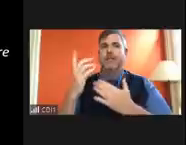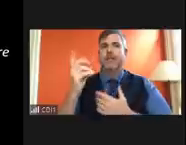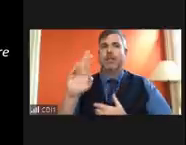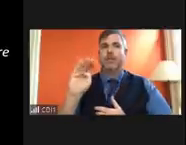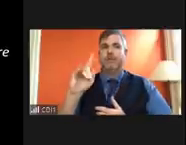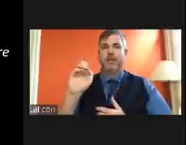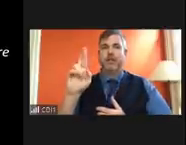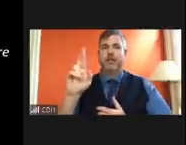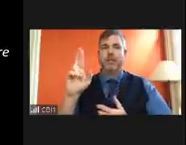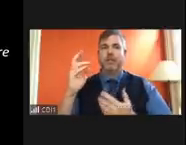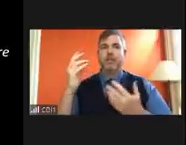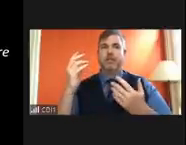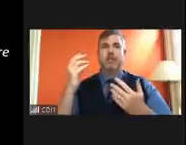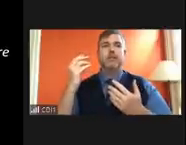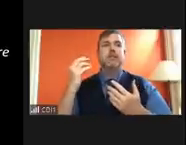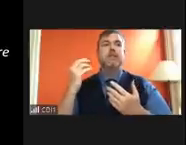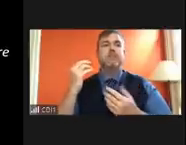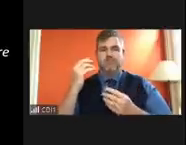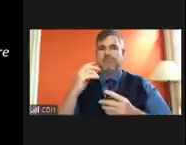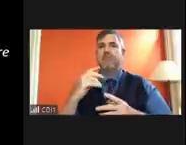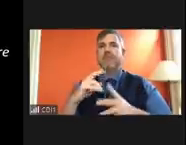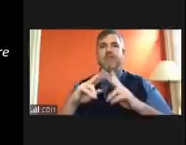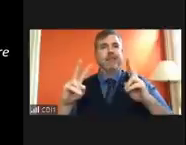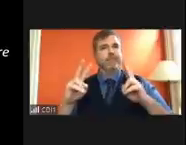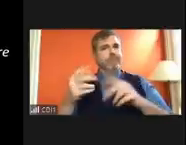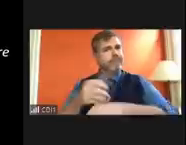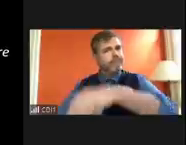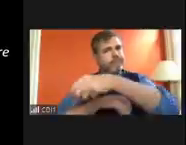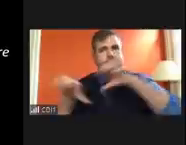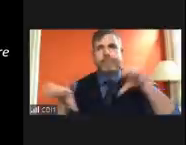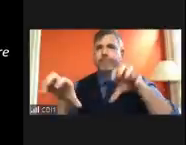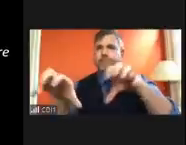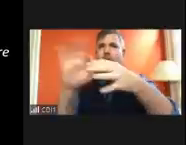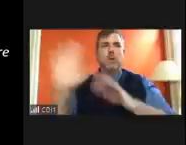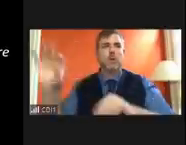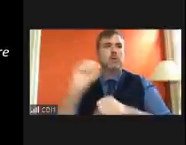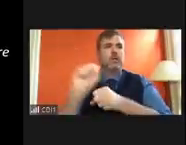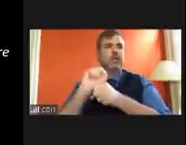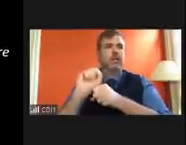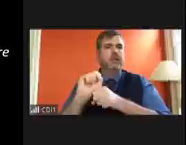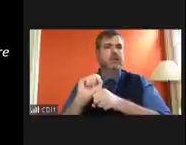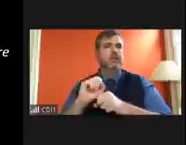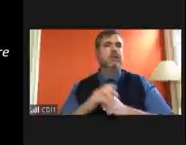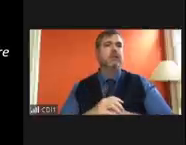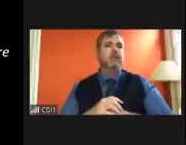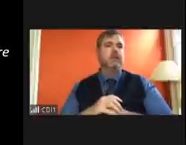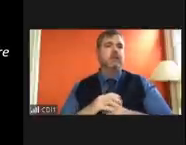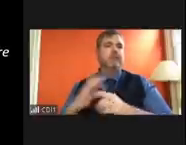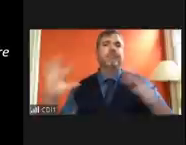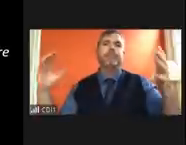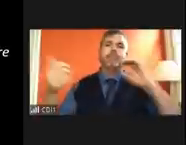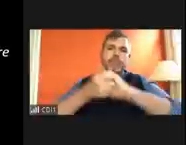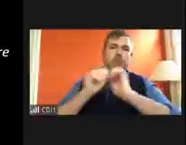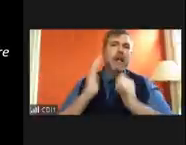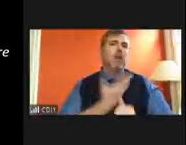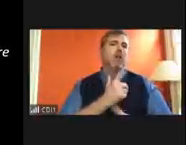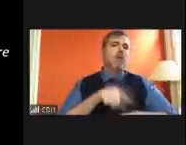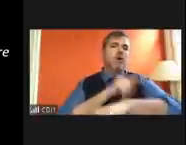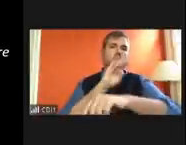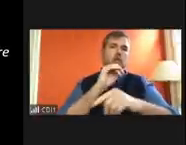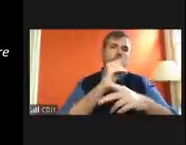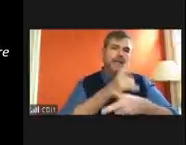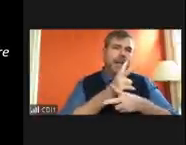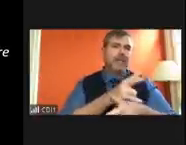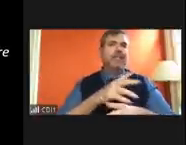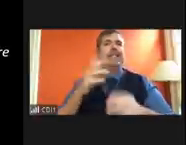going into coming alongside our long-term care and skilled nursing facilities. So critical, not only in testing, but